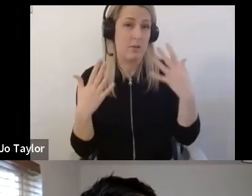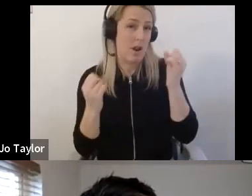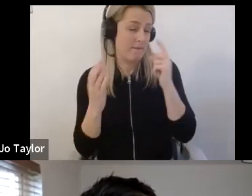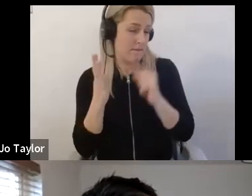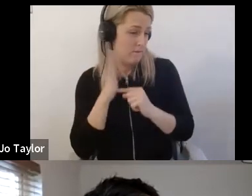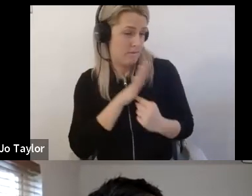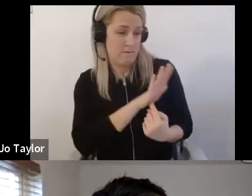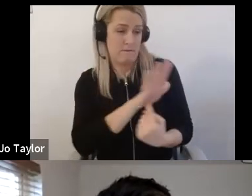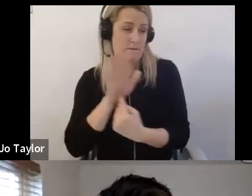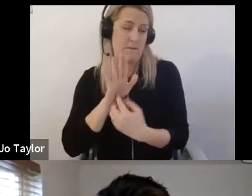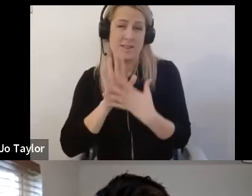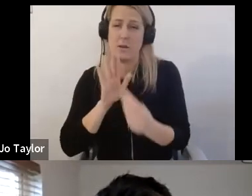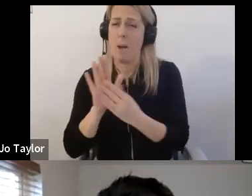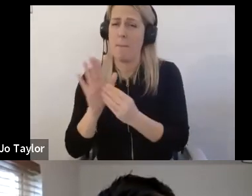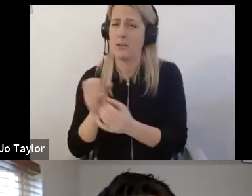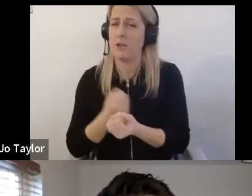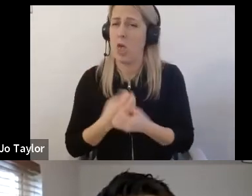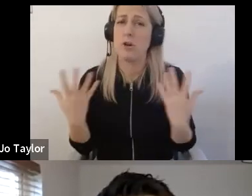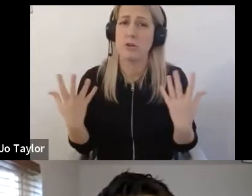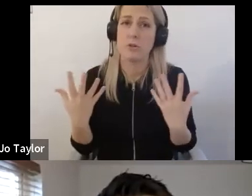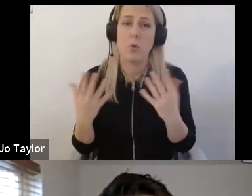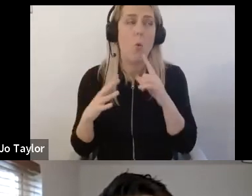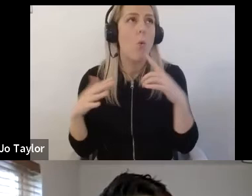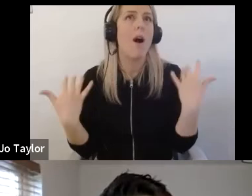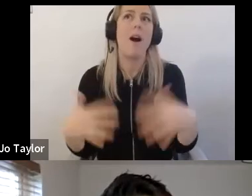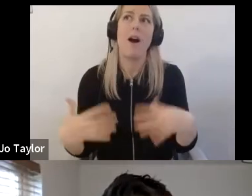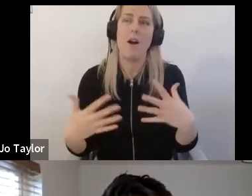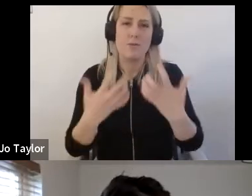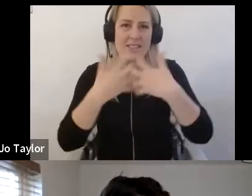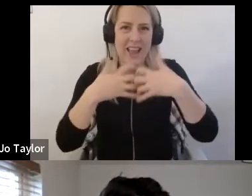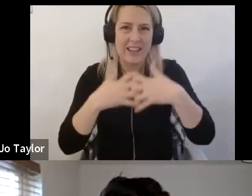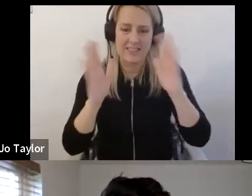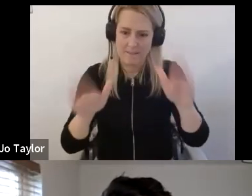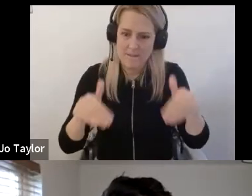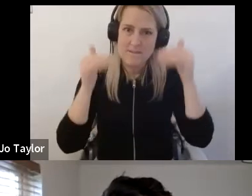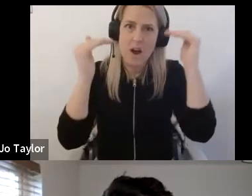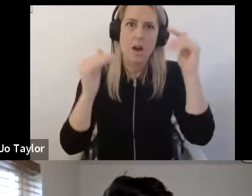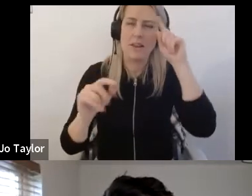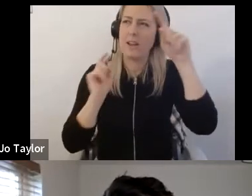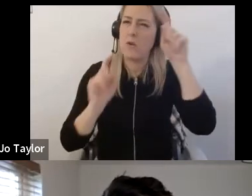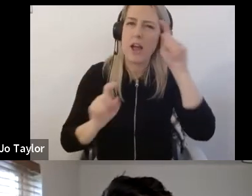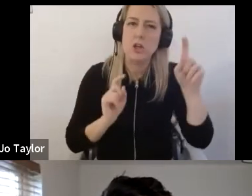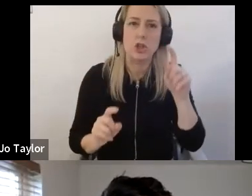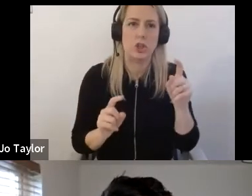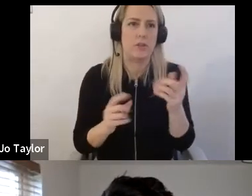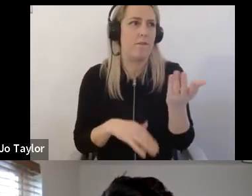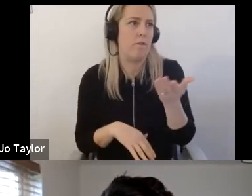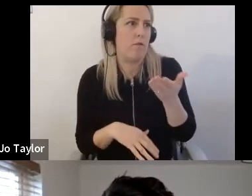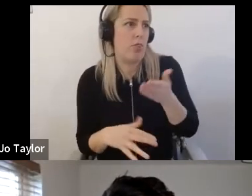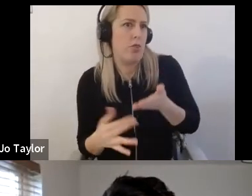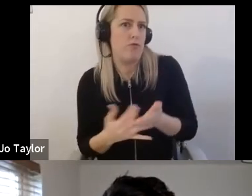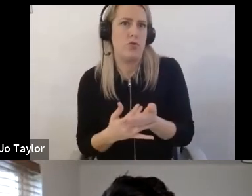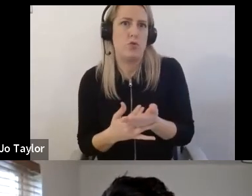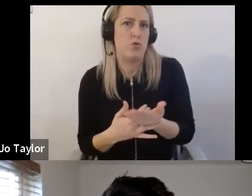I'm sure, of these wonderful technological advances and innovations that have come out of, I don't know, say, a high